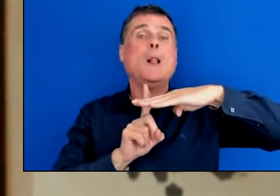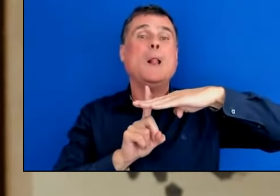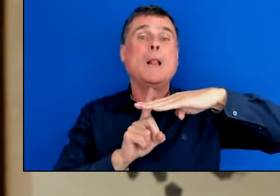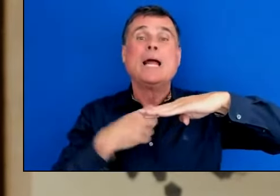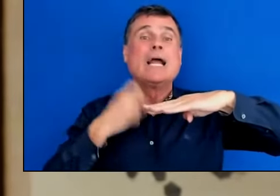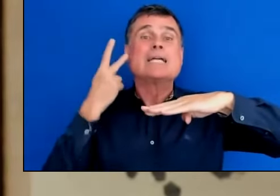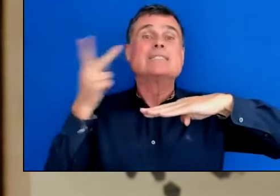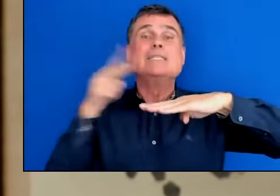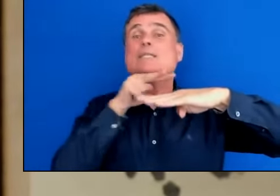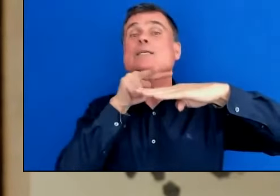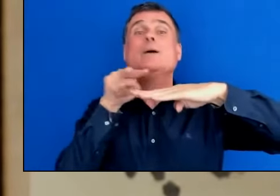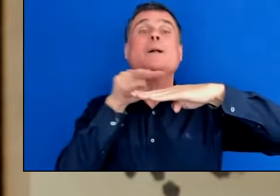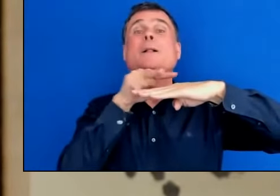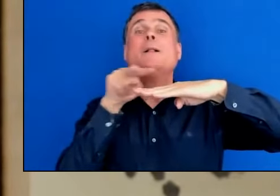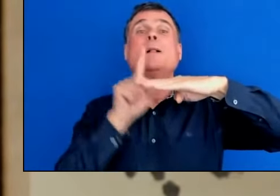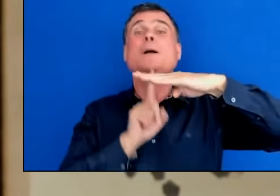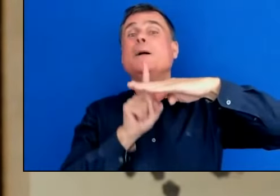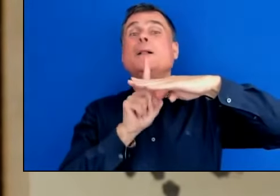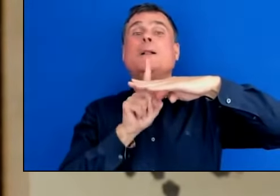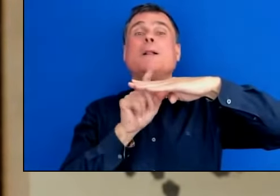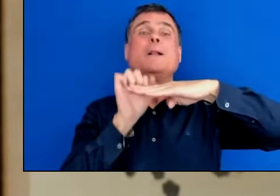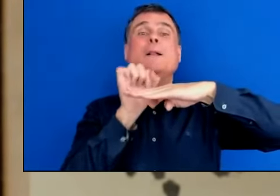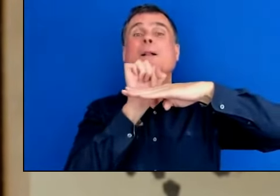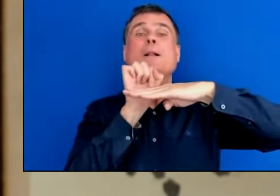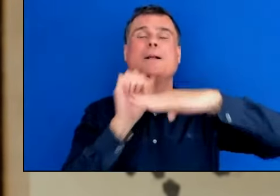I could see you.